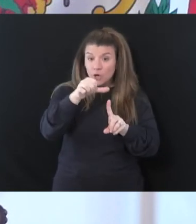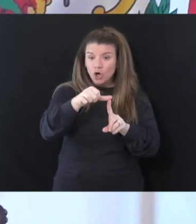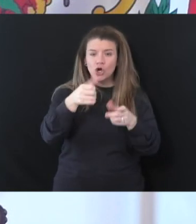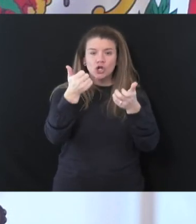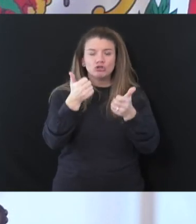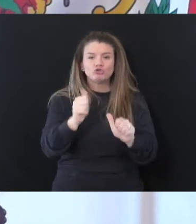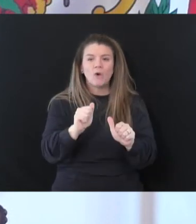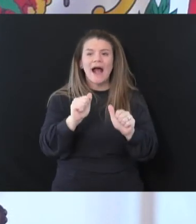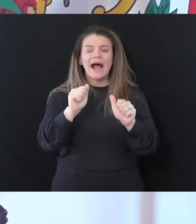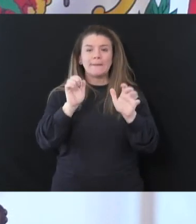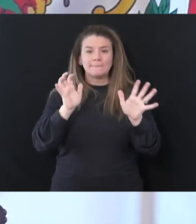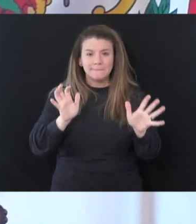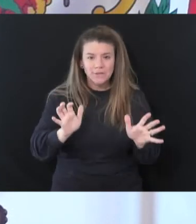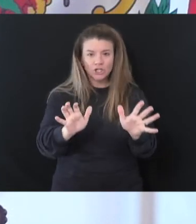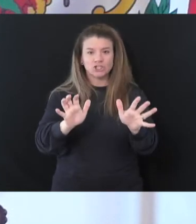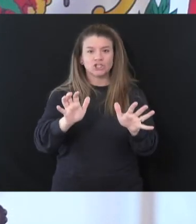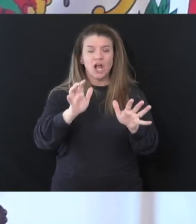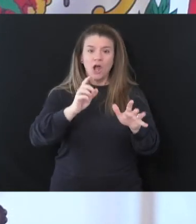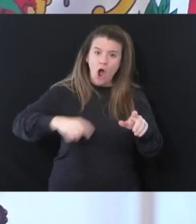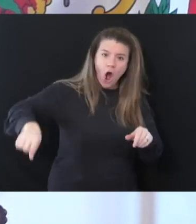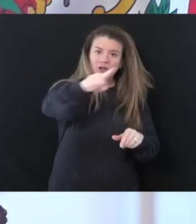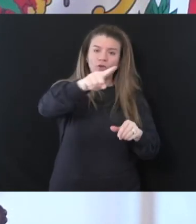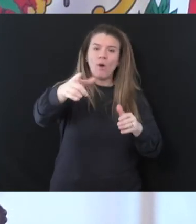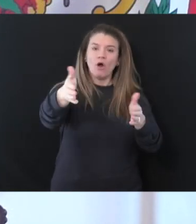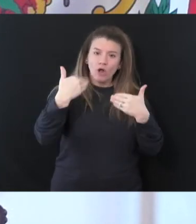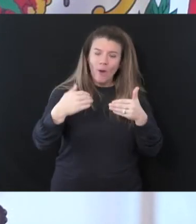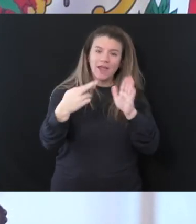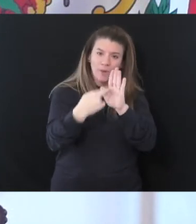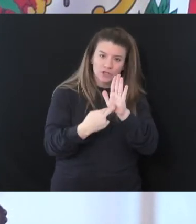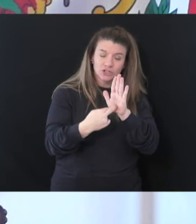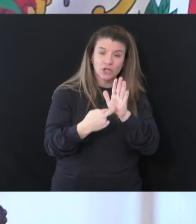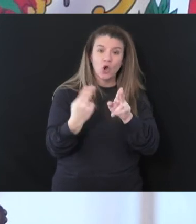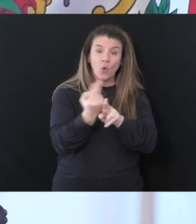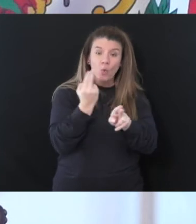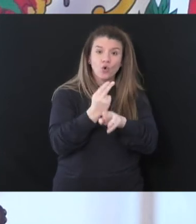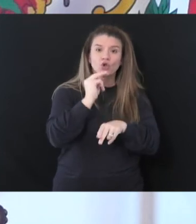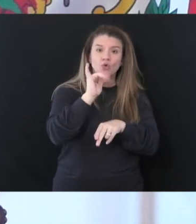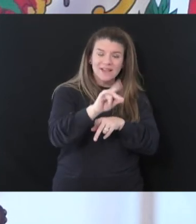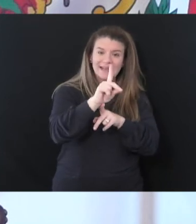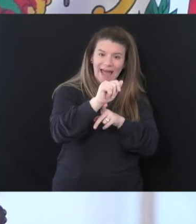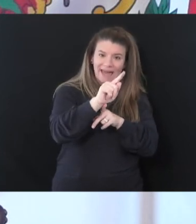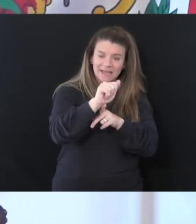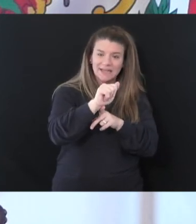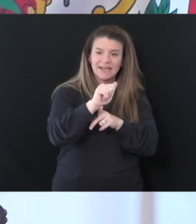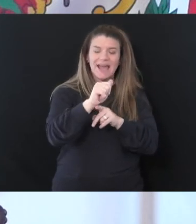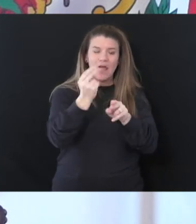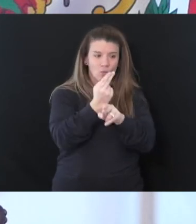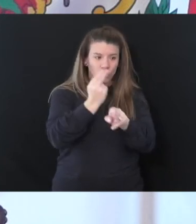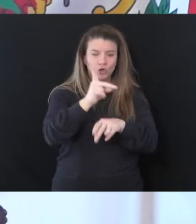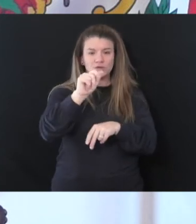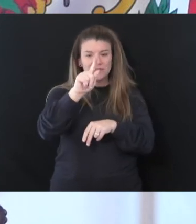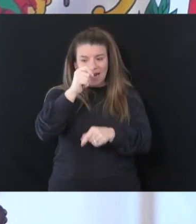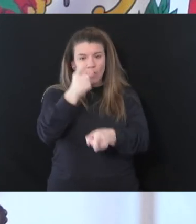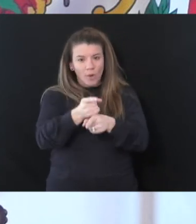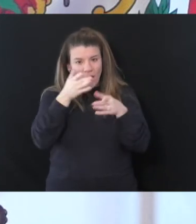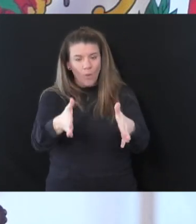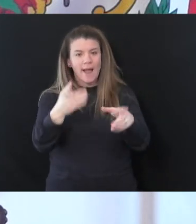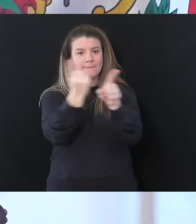push everybody towards getting registered. We'll use the data and use the data, you know, as we should and properly